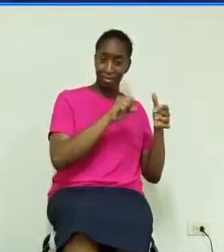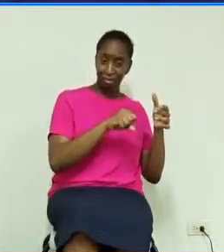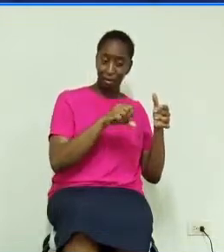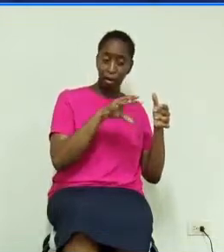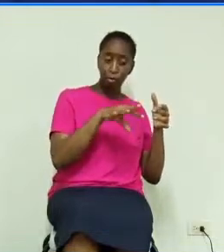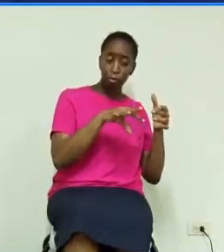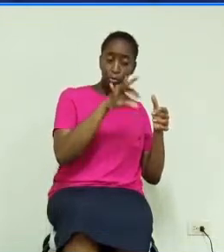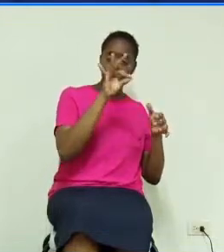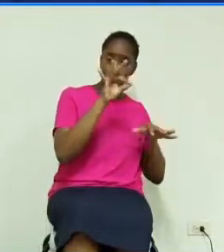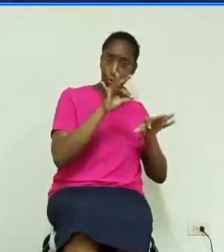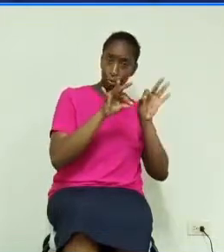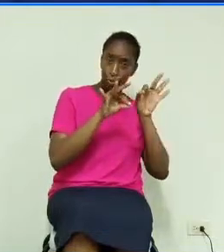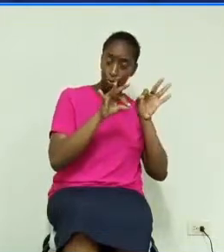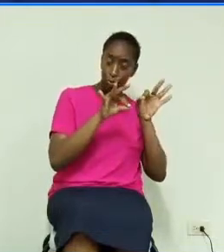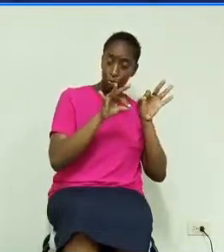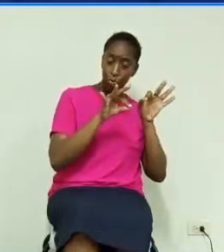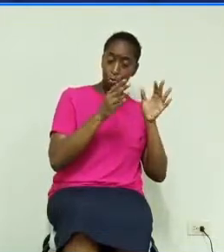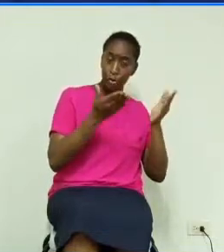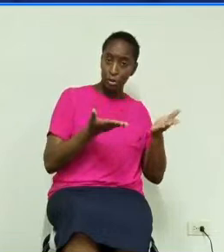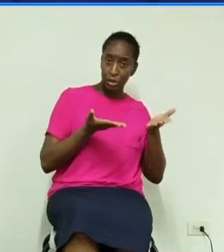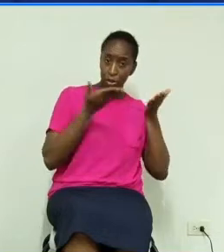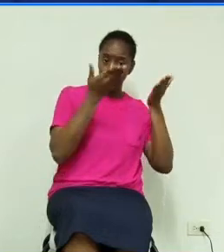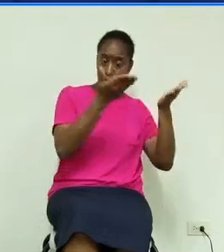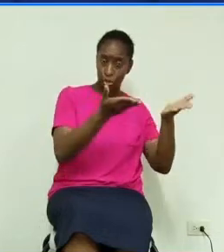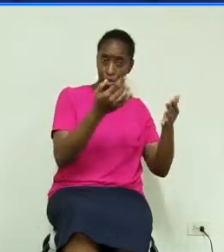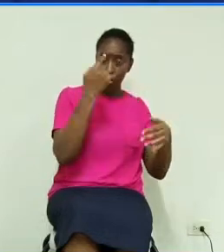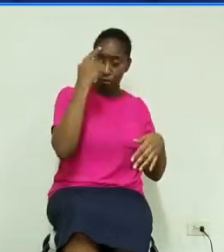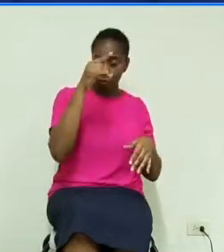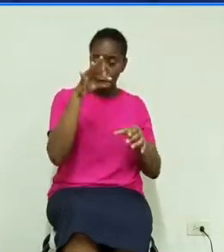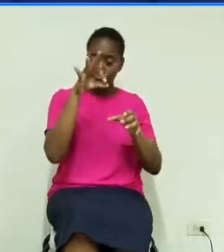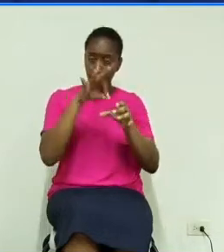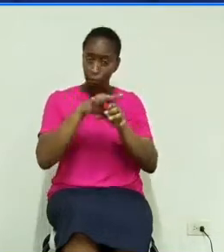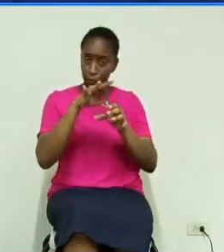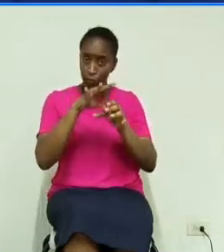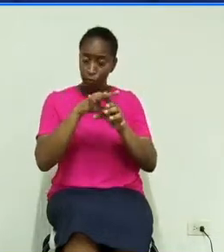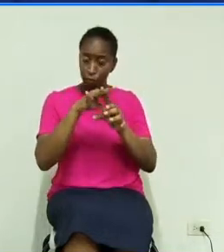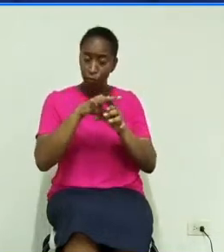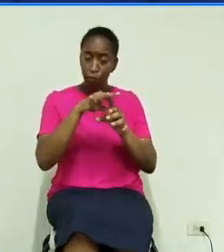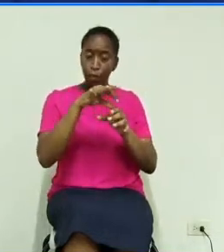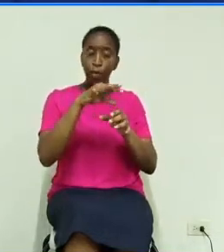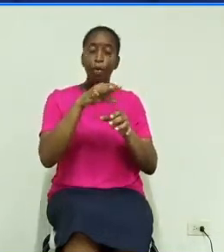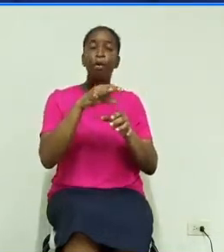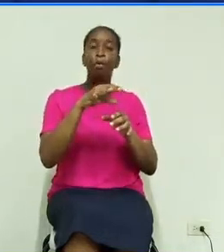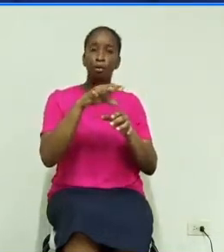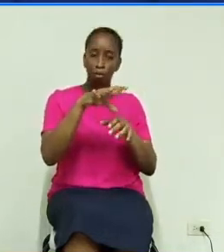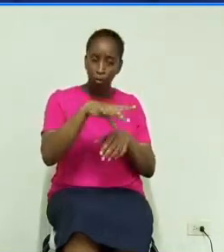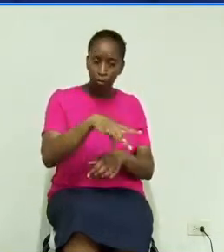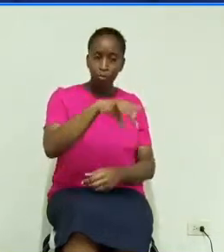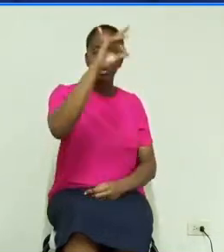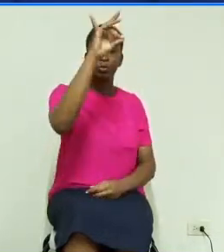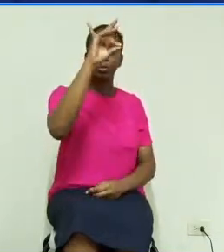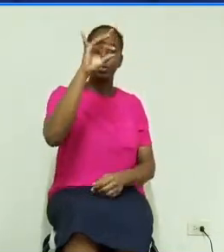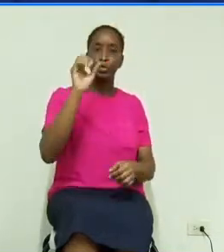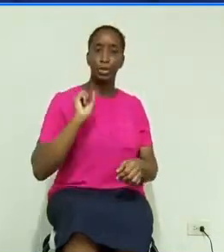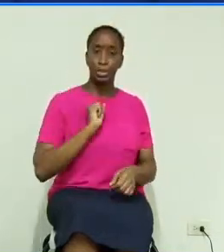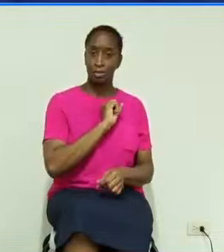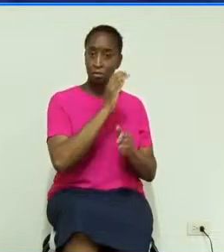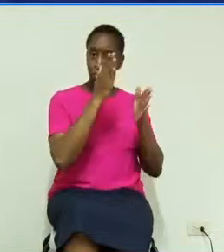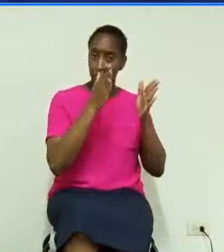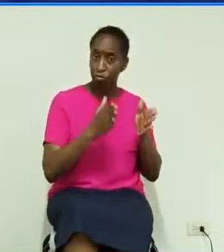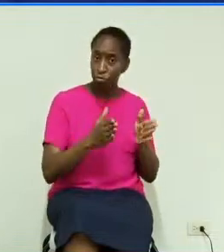proposed nominees, or should we continue to rely on the tradition that we have now, where the president